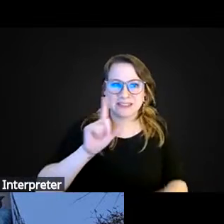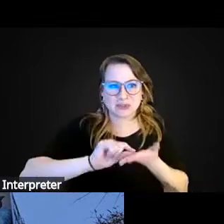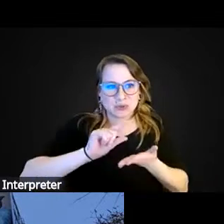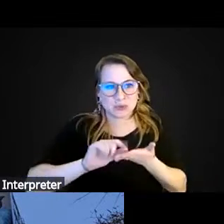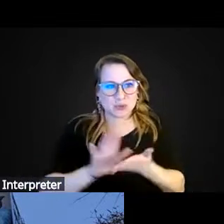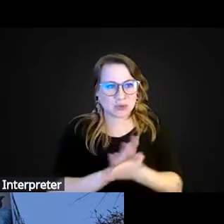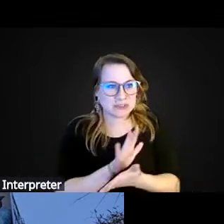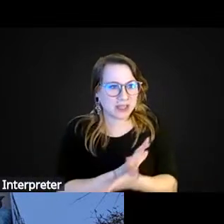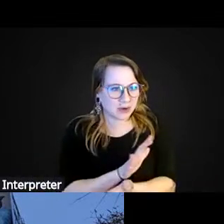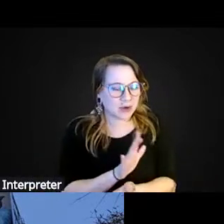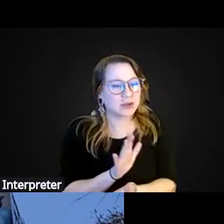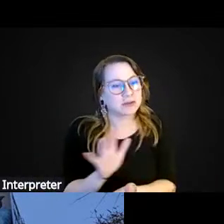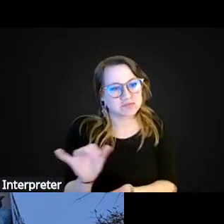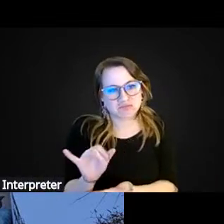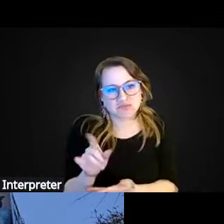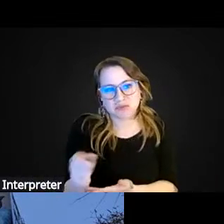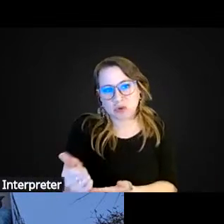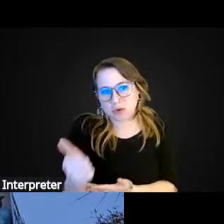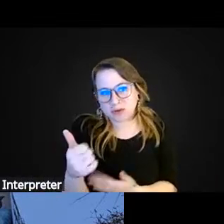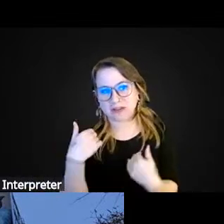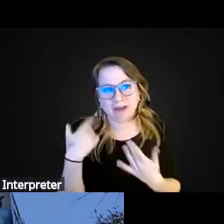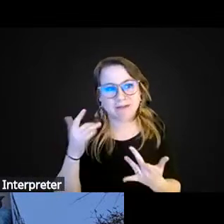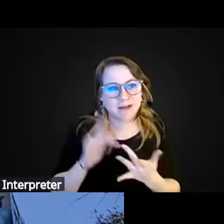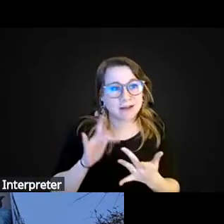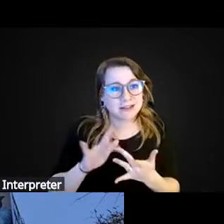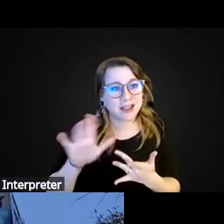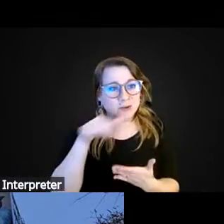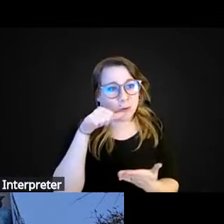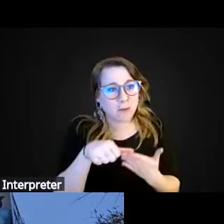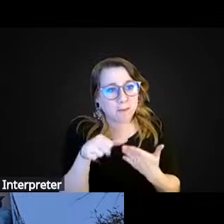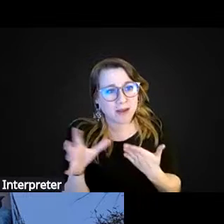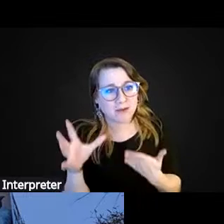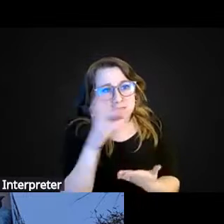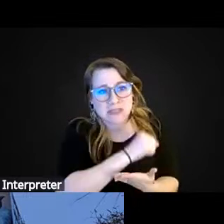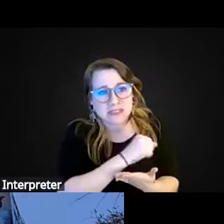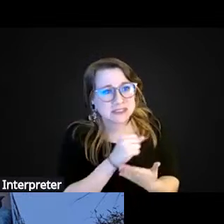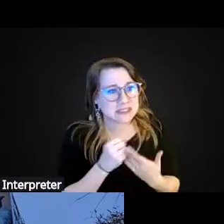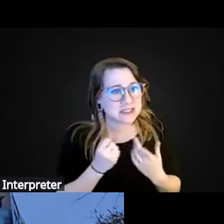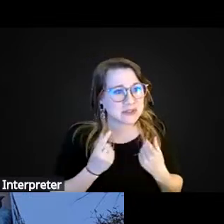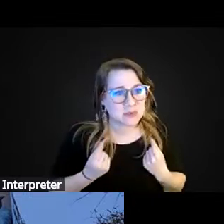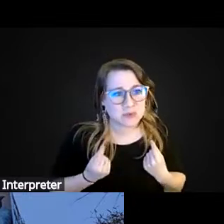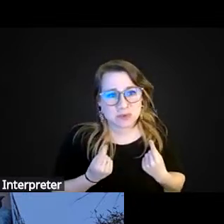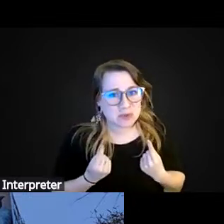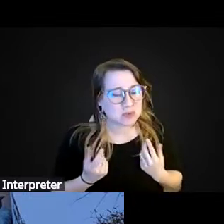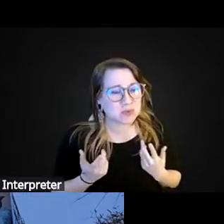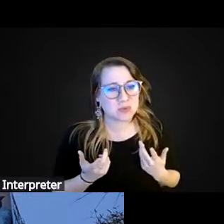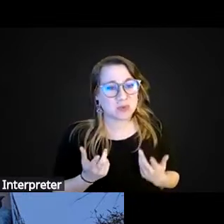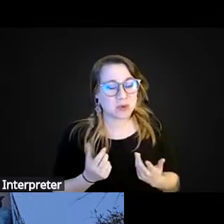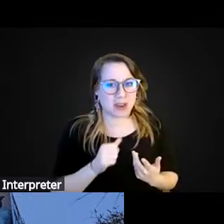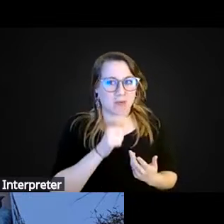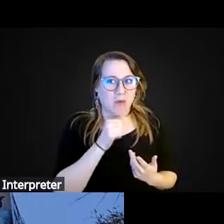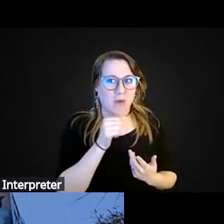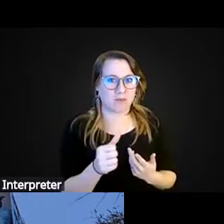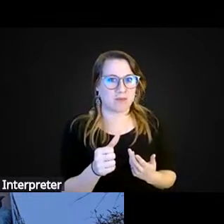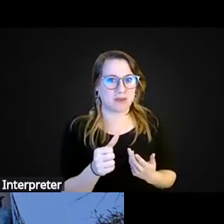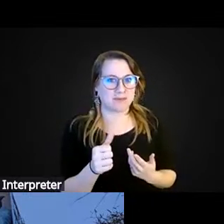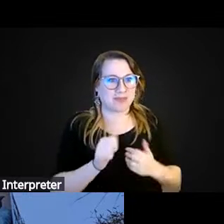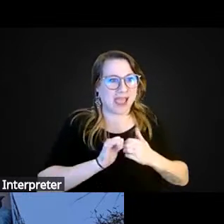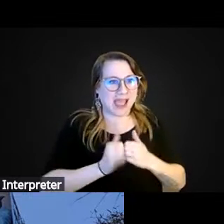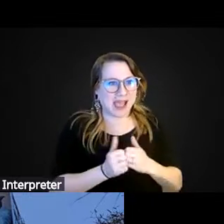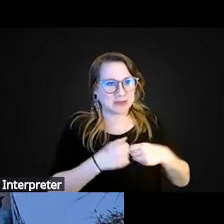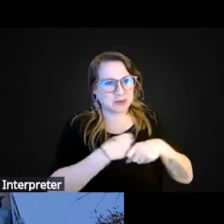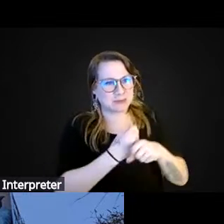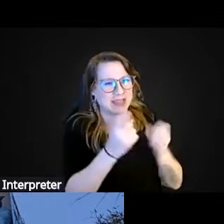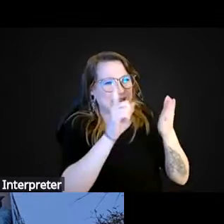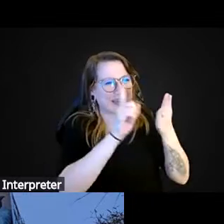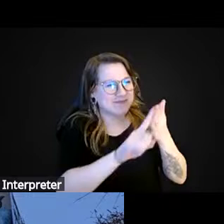have the contacts if your mail goes missing, how to kind of, it won't necessarily detail out how to make an investigation